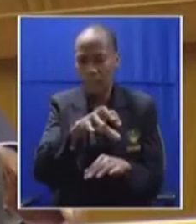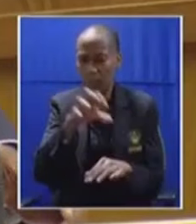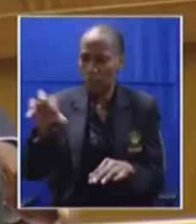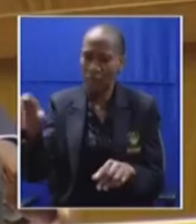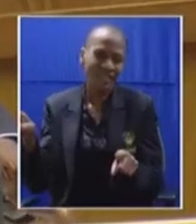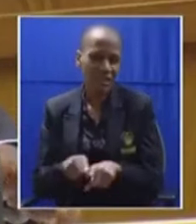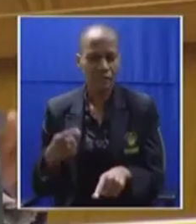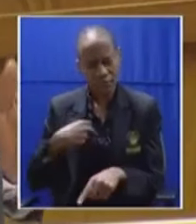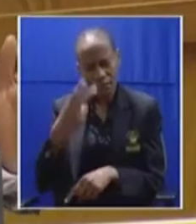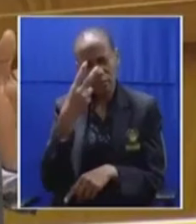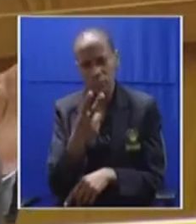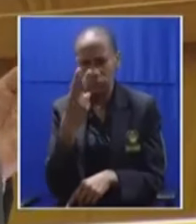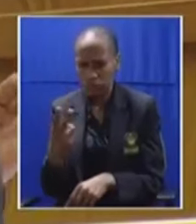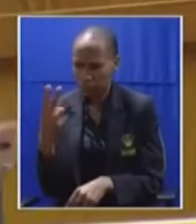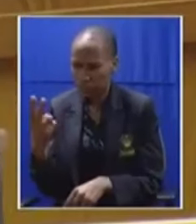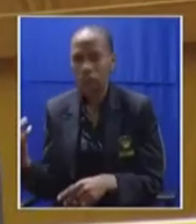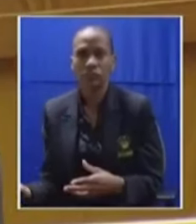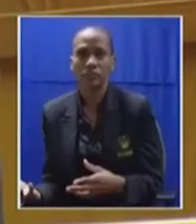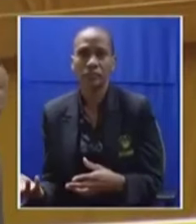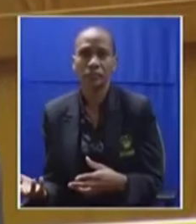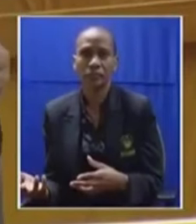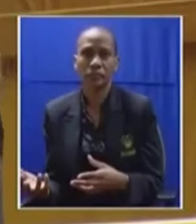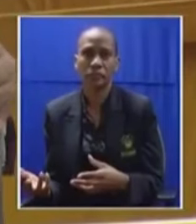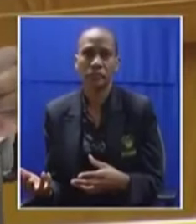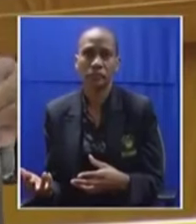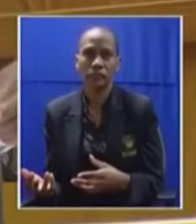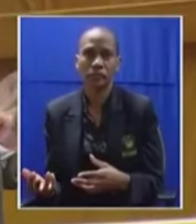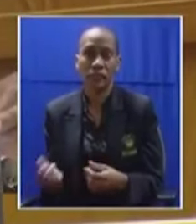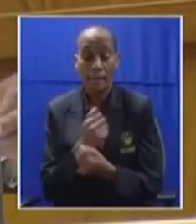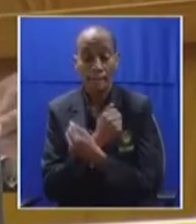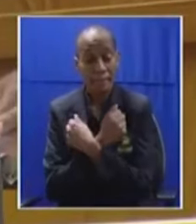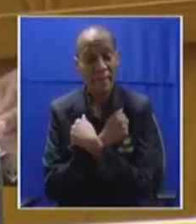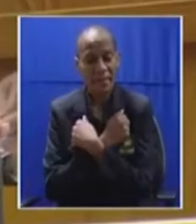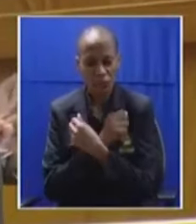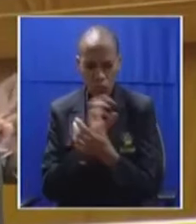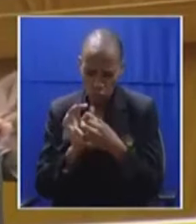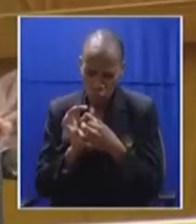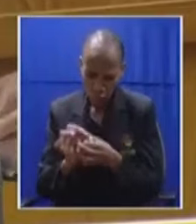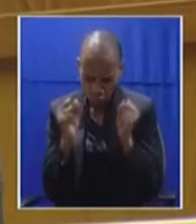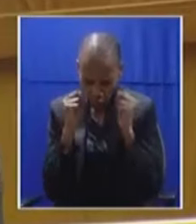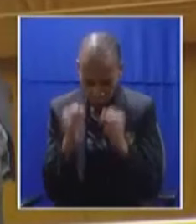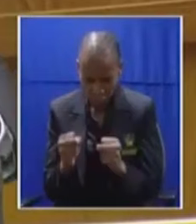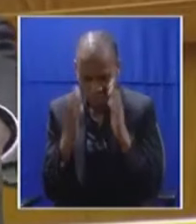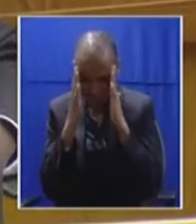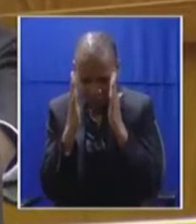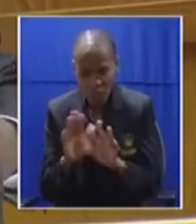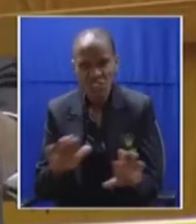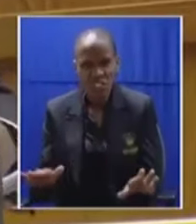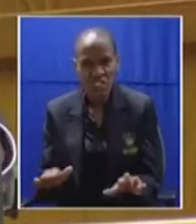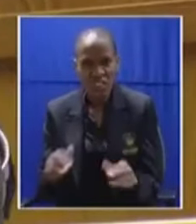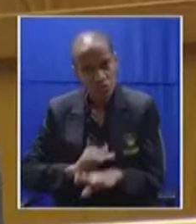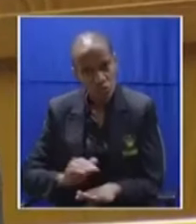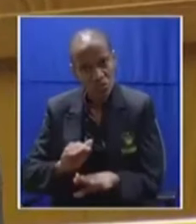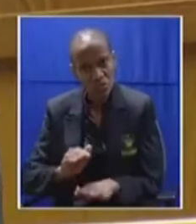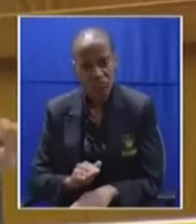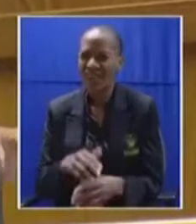actually see the lack of real commitment amongst us as parents. So, Honorable Ndlozi, we should not